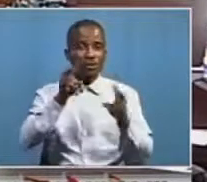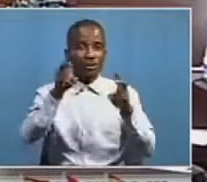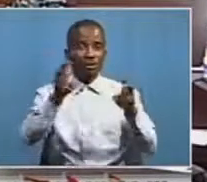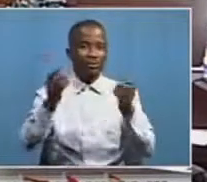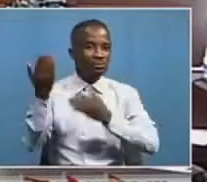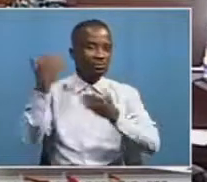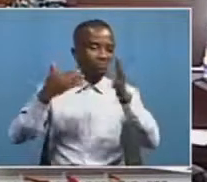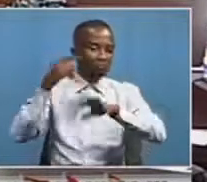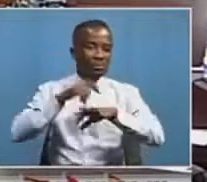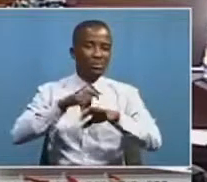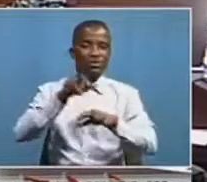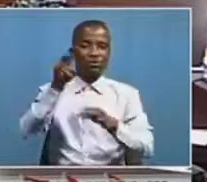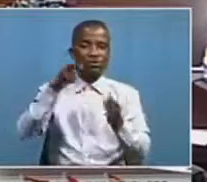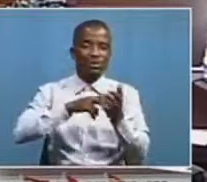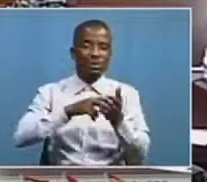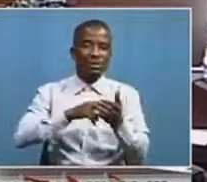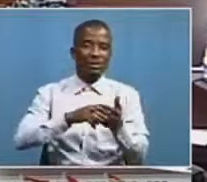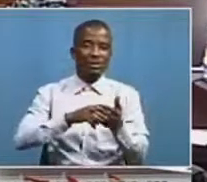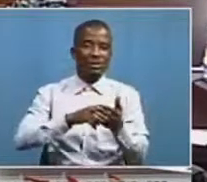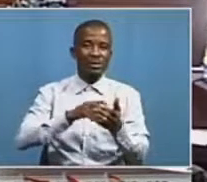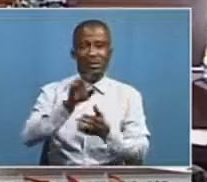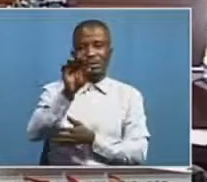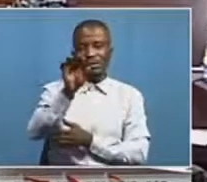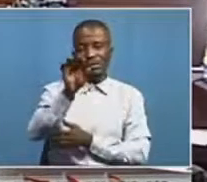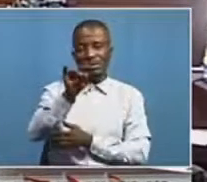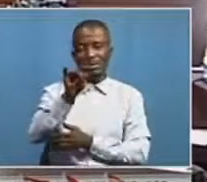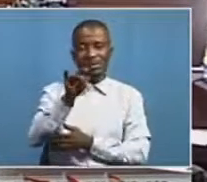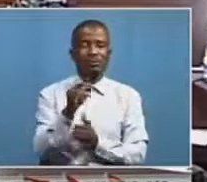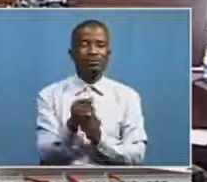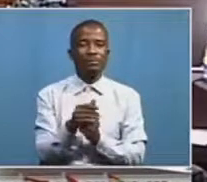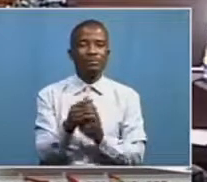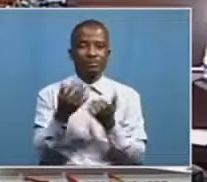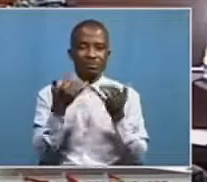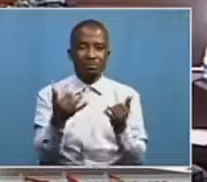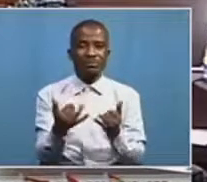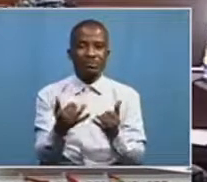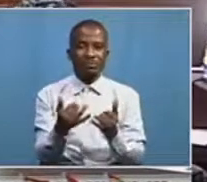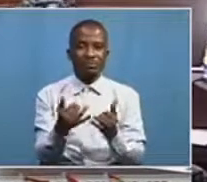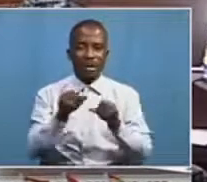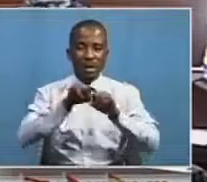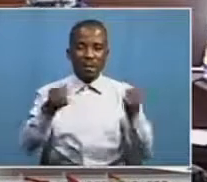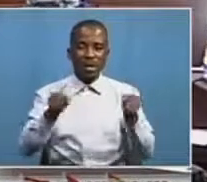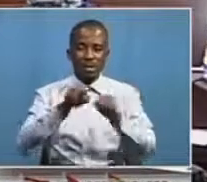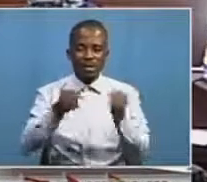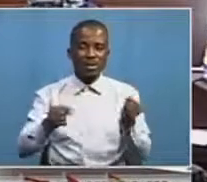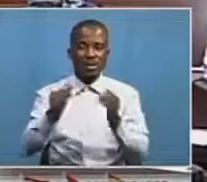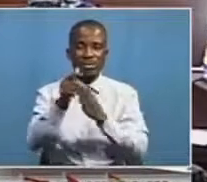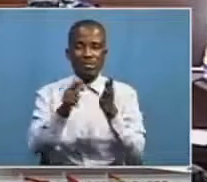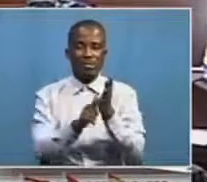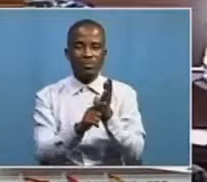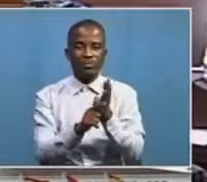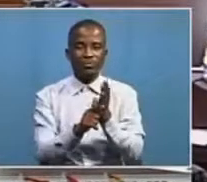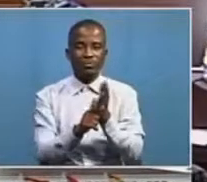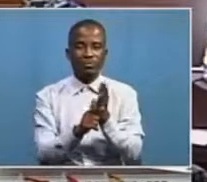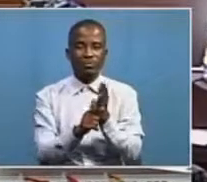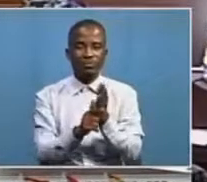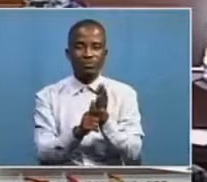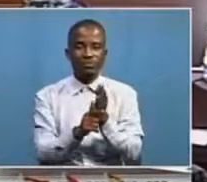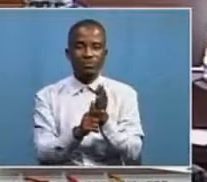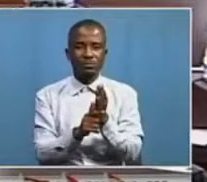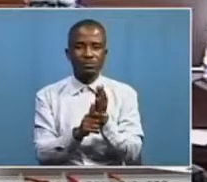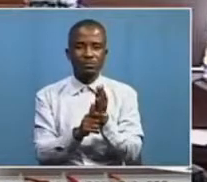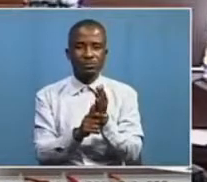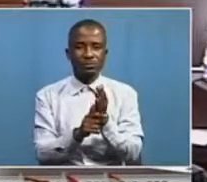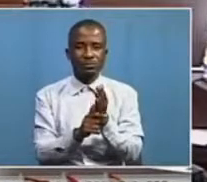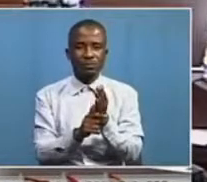J1/28/2018, dated 28 November 2018, unreported, that breaches or violations of Article 23